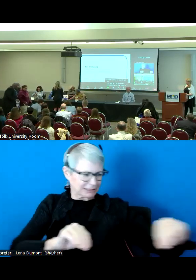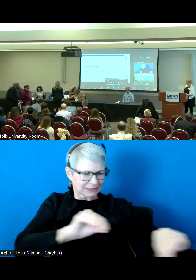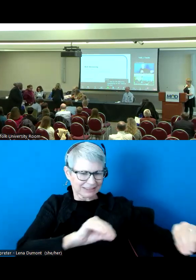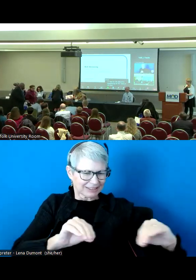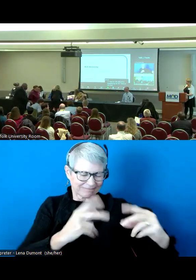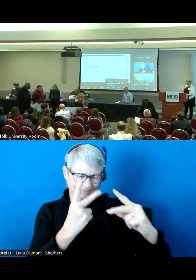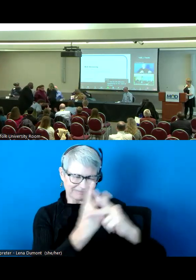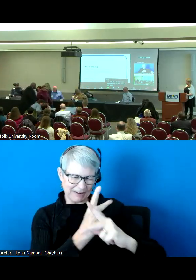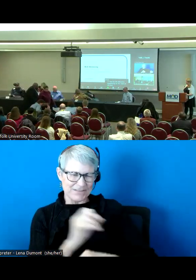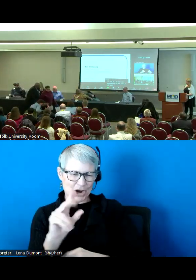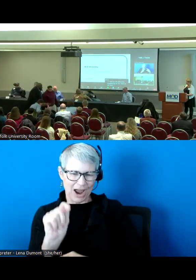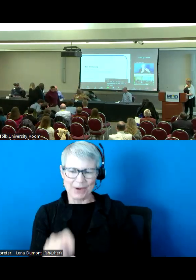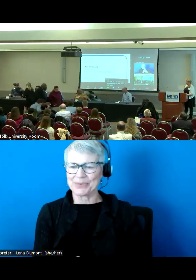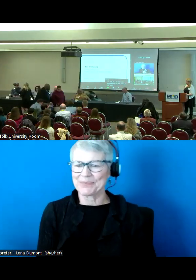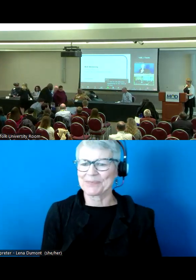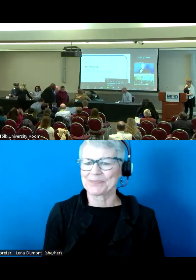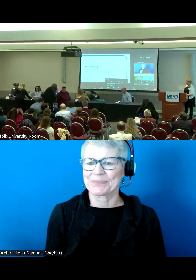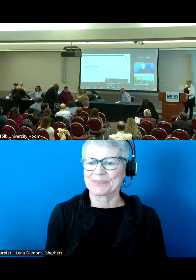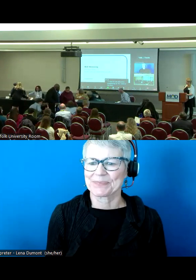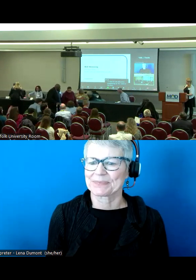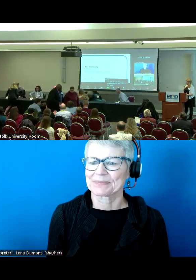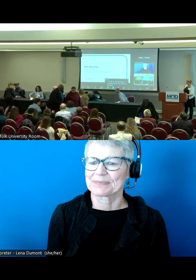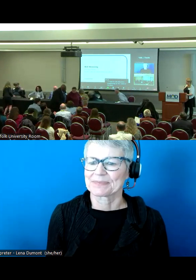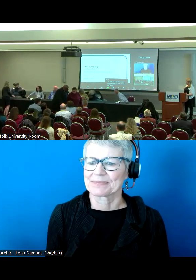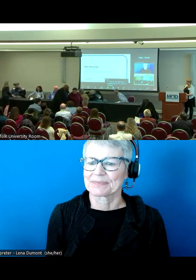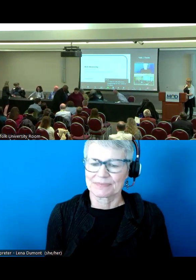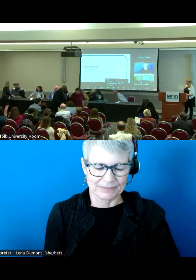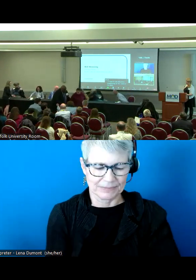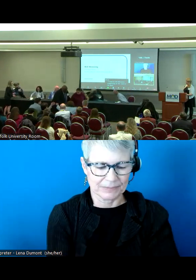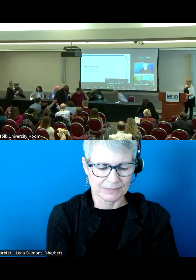No, if you, oh, you're gonna go over there, Joanne? How are you gonna get over there?